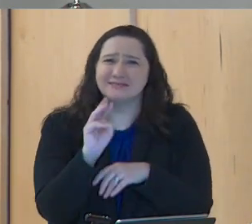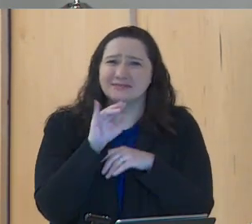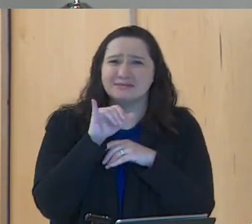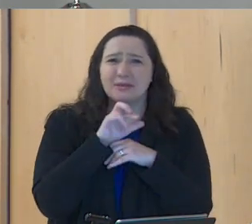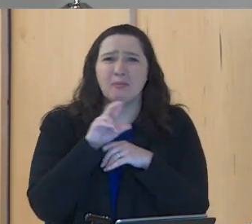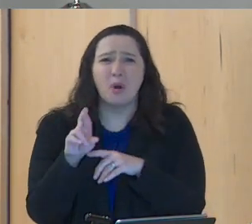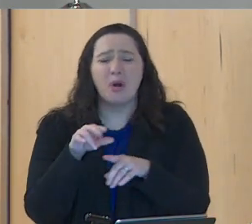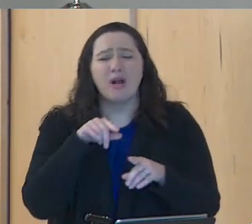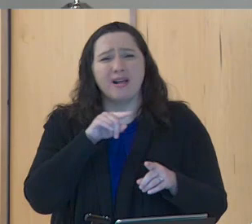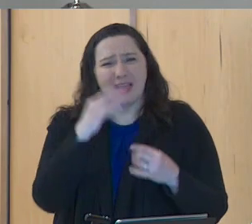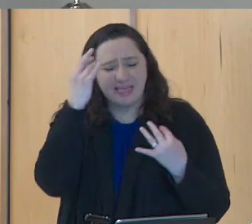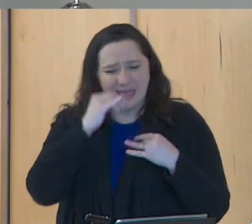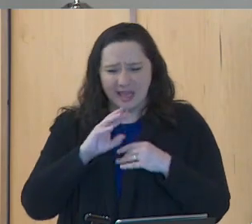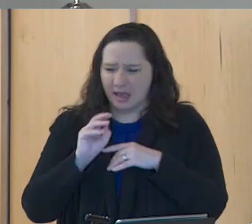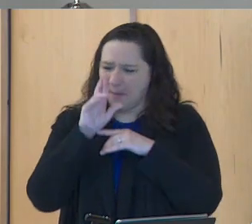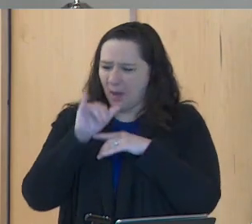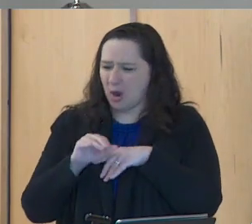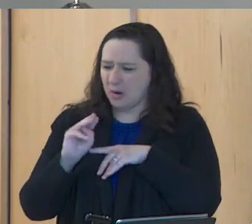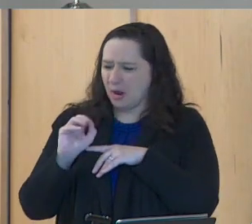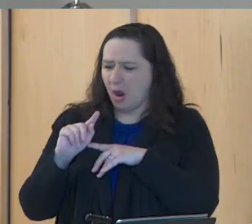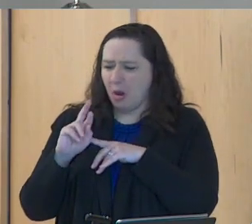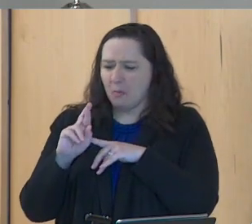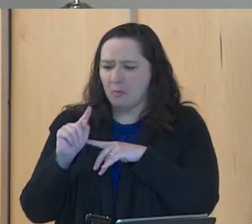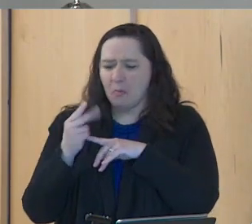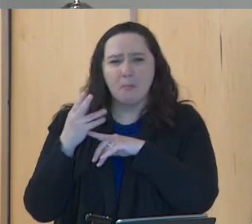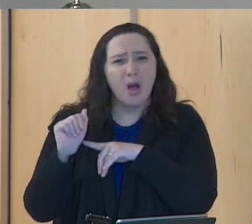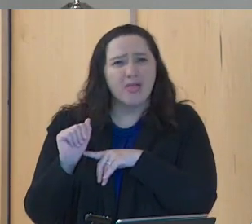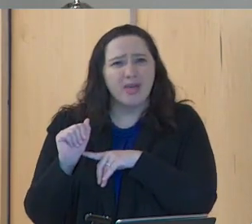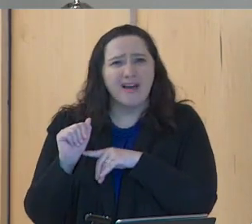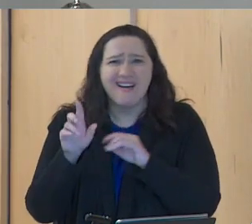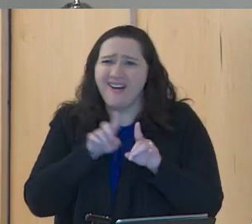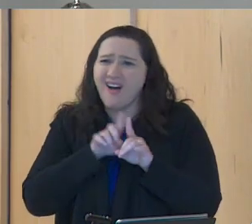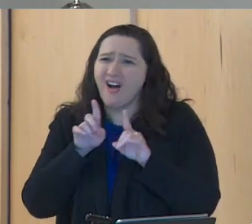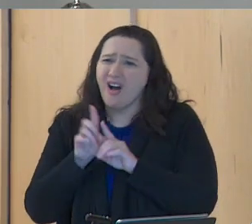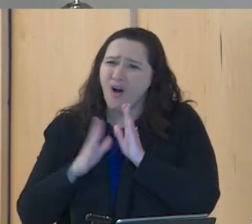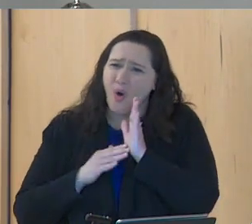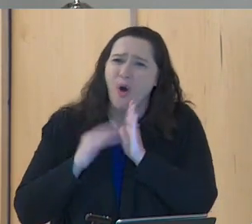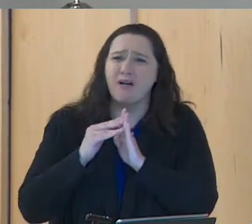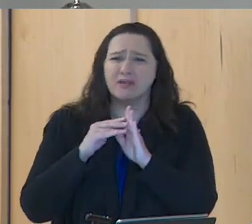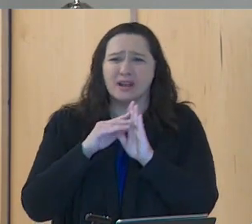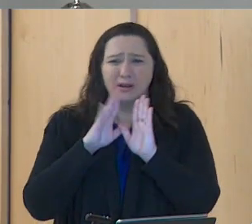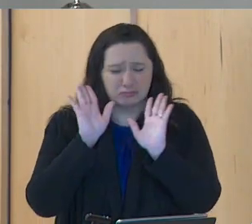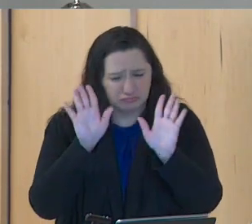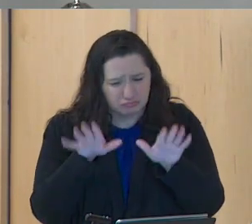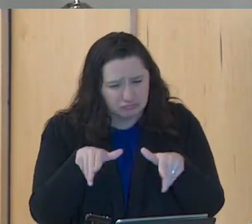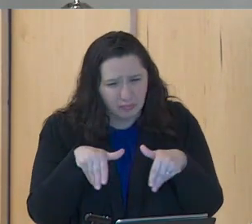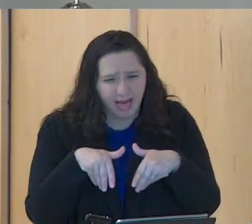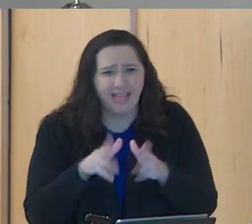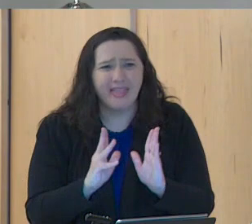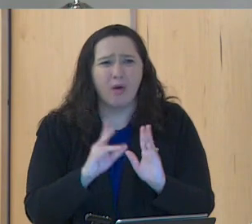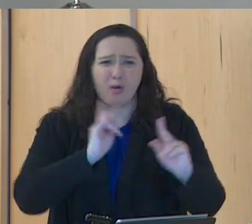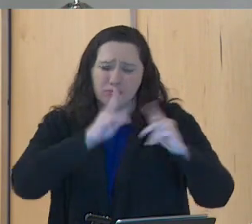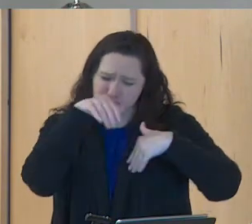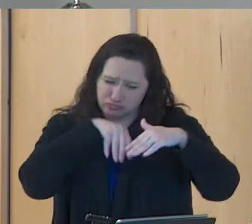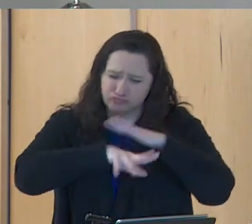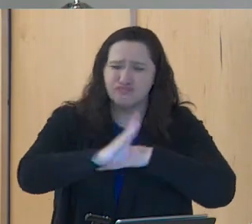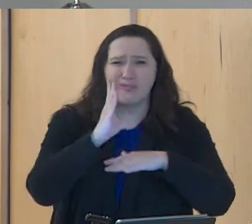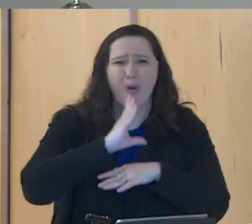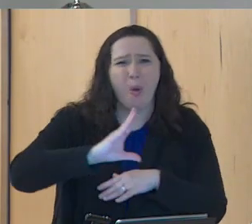and Martha and Lazarus, his good friends. How so often they generously opened their home to Jesus